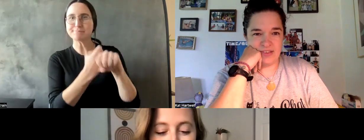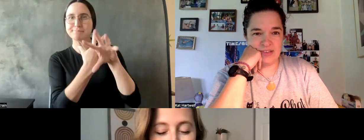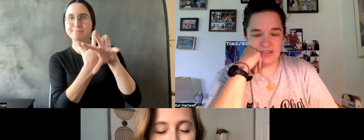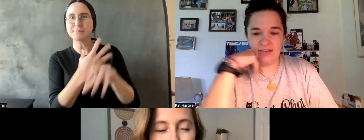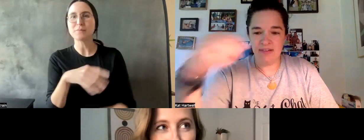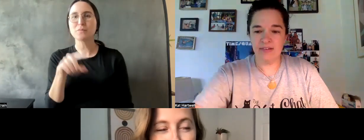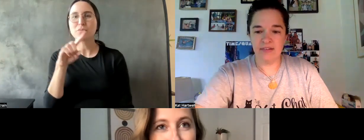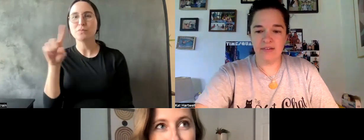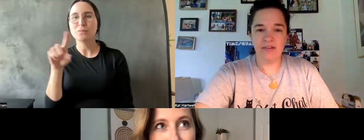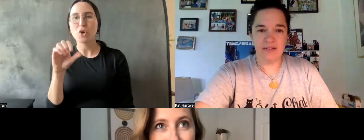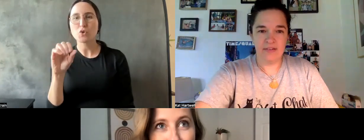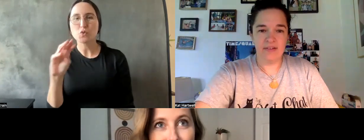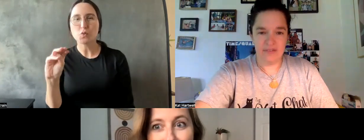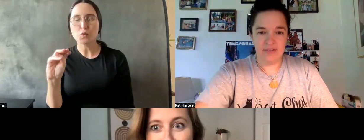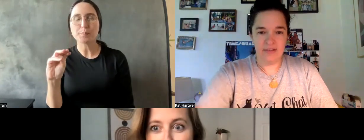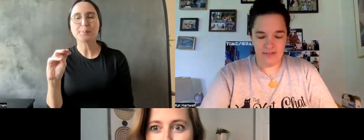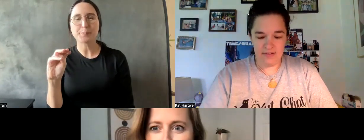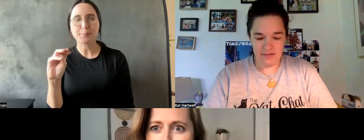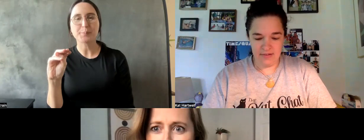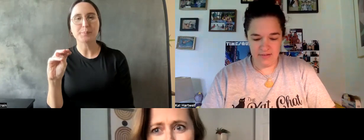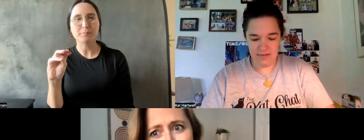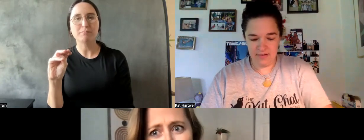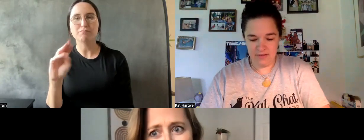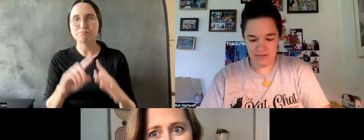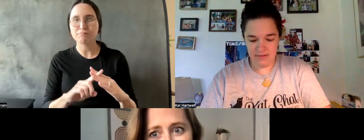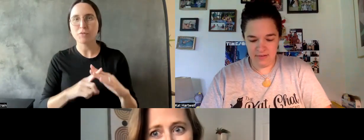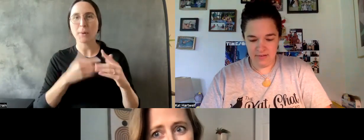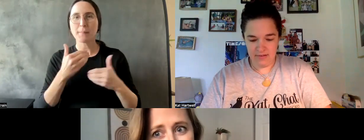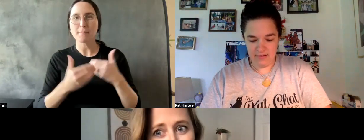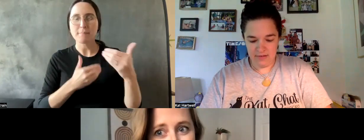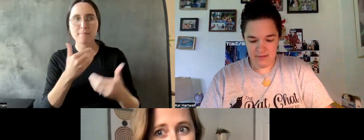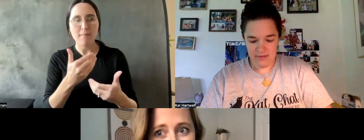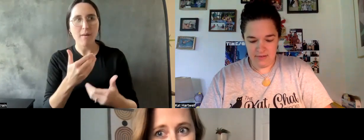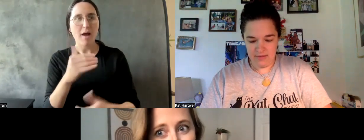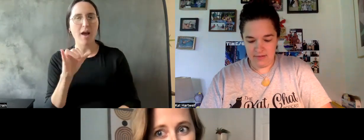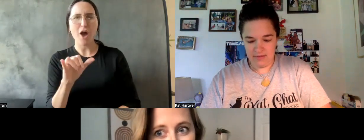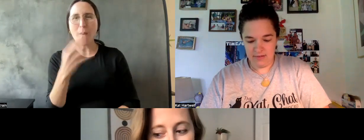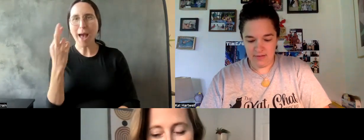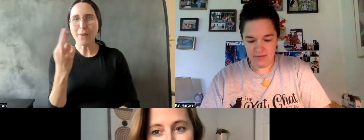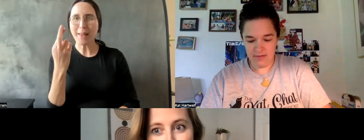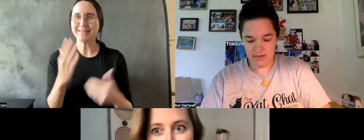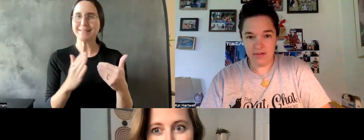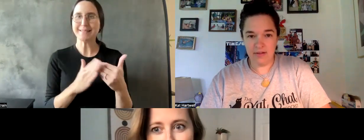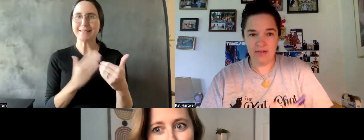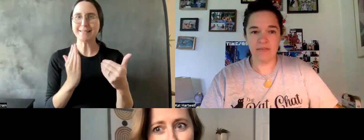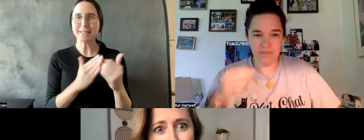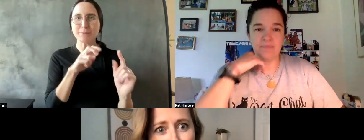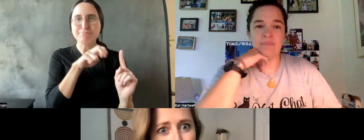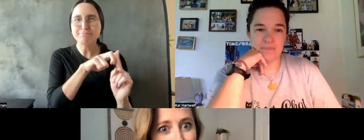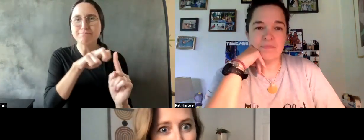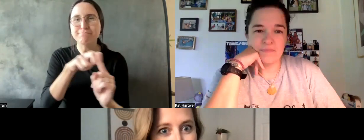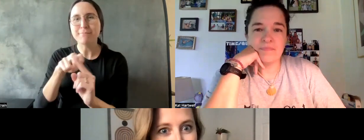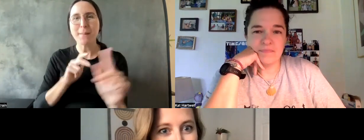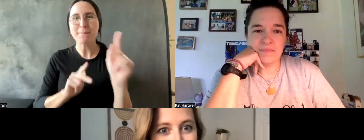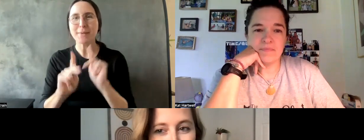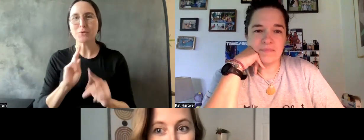and I really didn't realize how easy it was going to be to get some of the people on that I got on, and I was like, well, this is